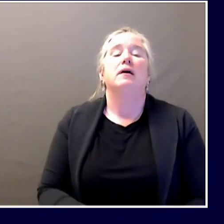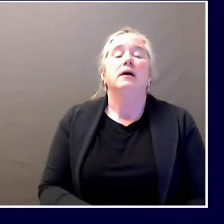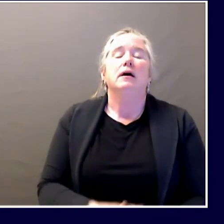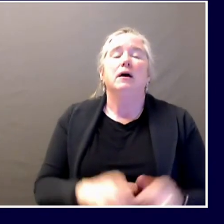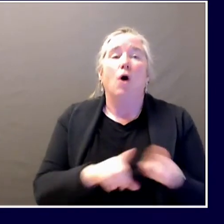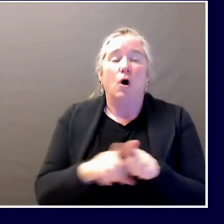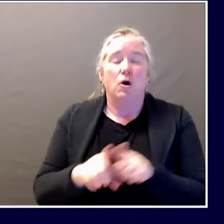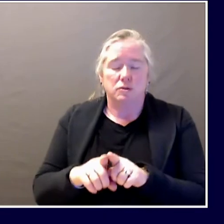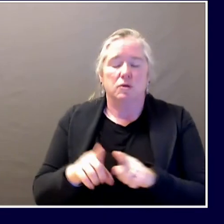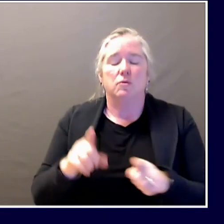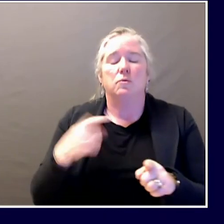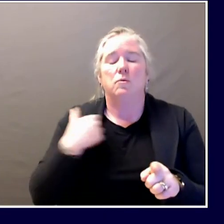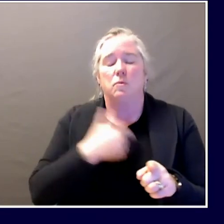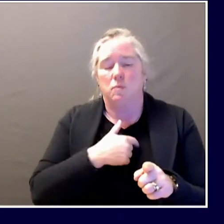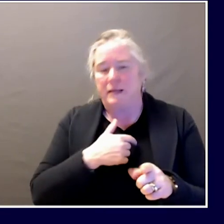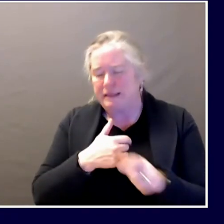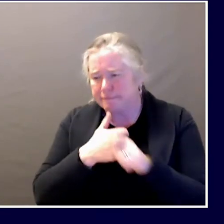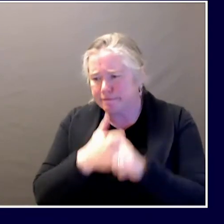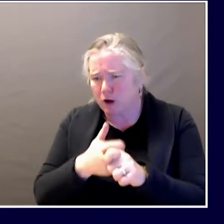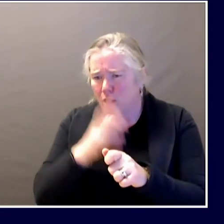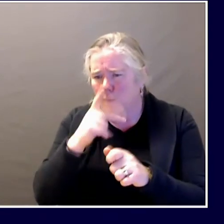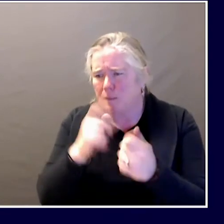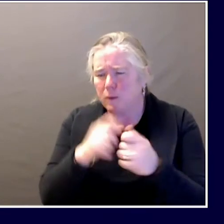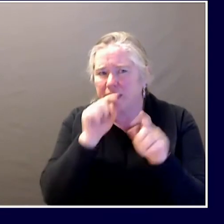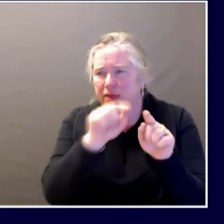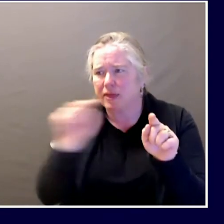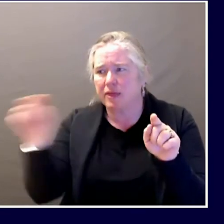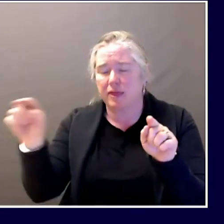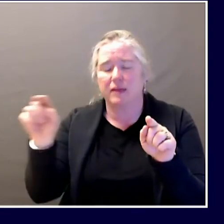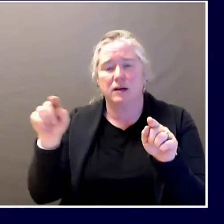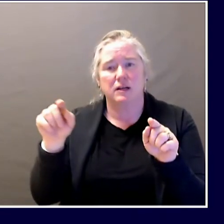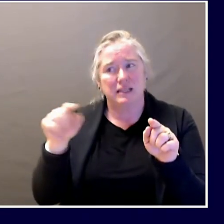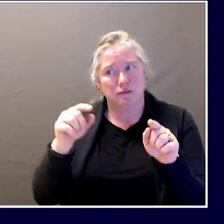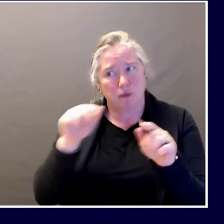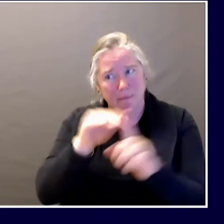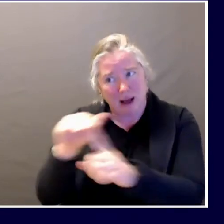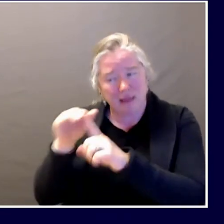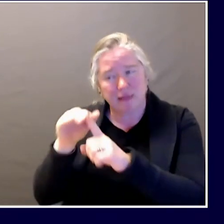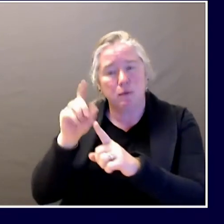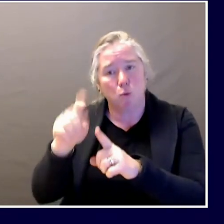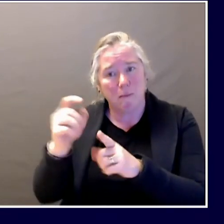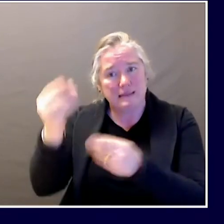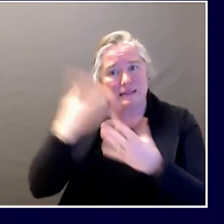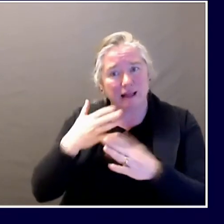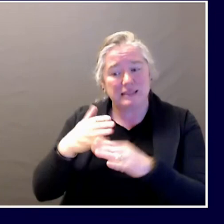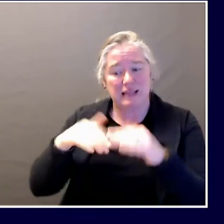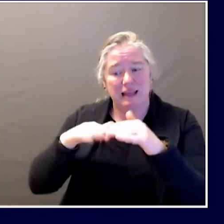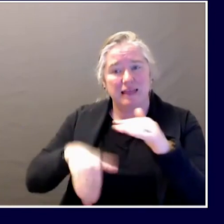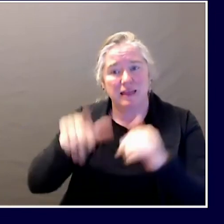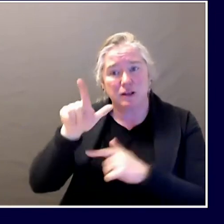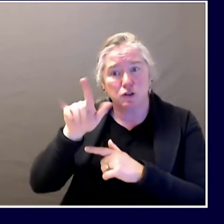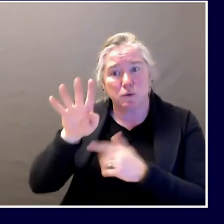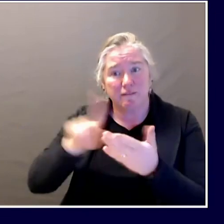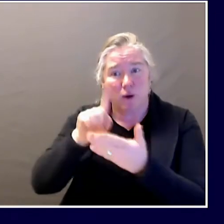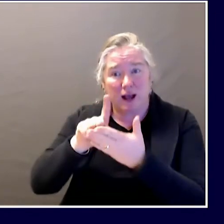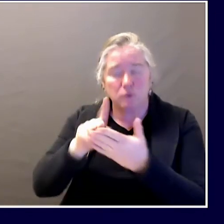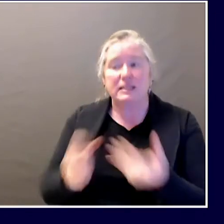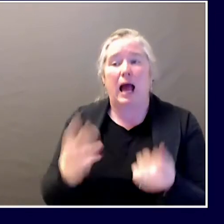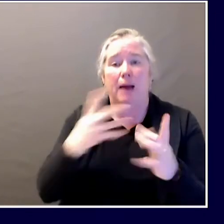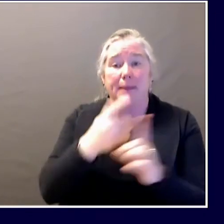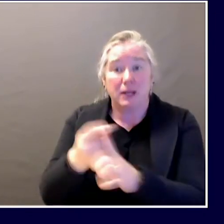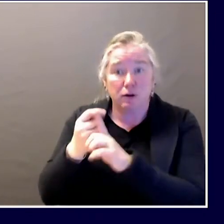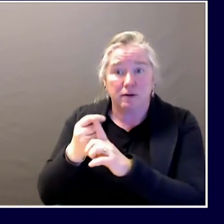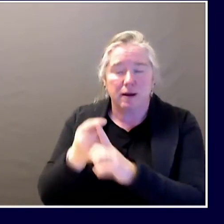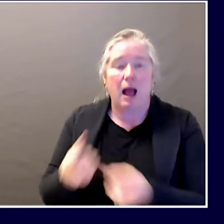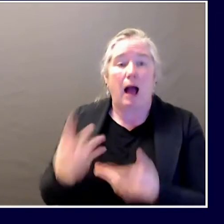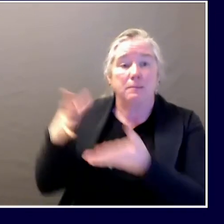as timely as possible within 24 hours, all of the vaccinations that they administered, what they've got on hand, so on and so